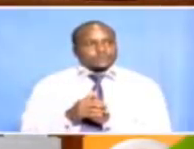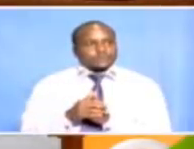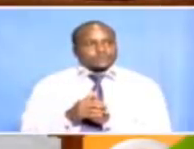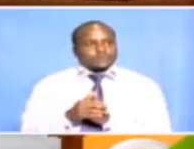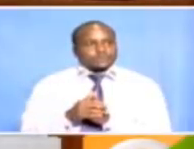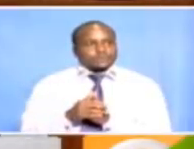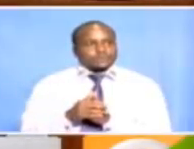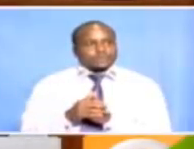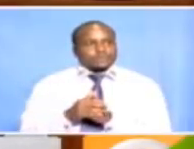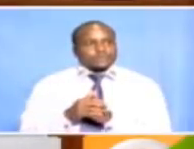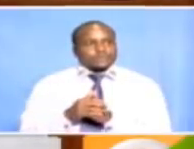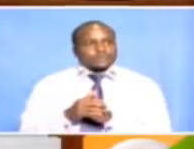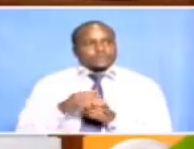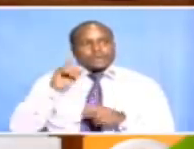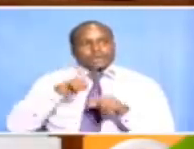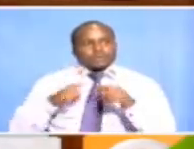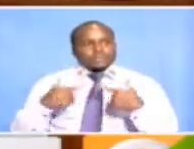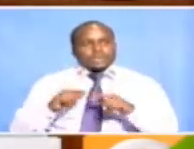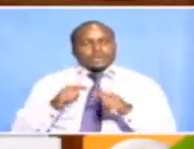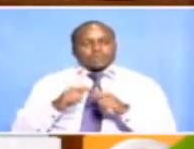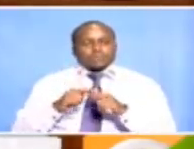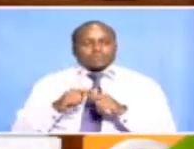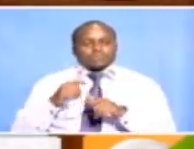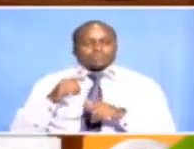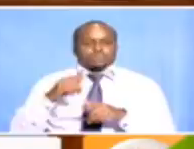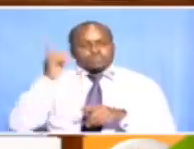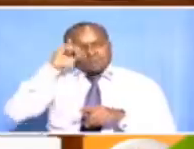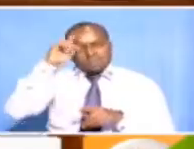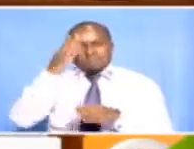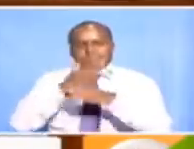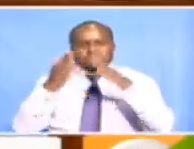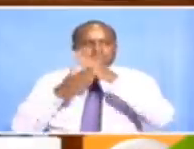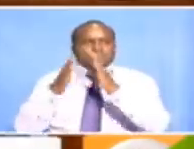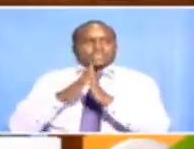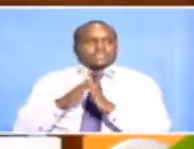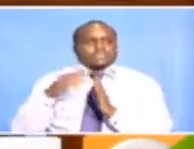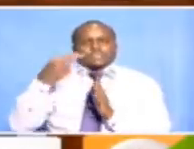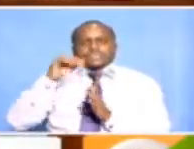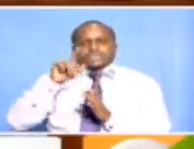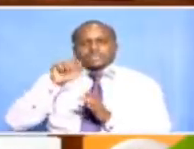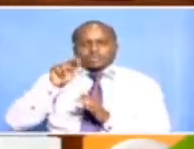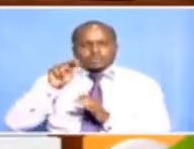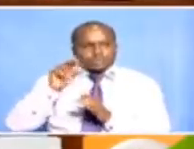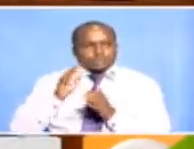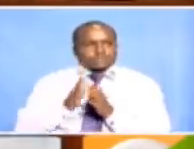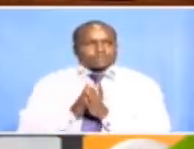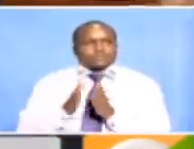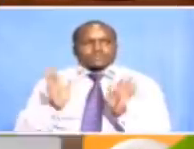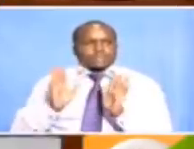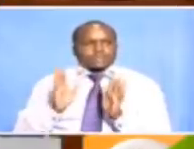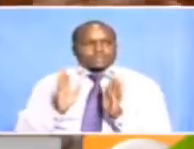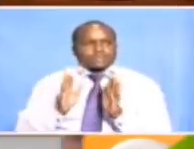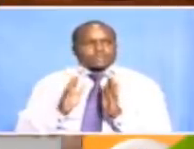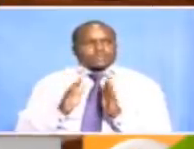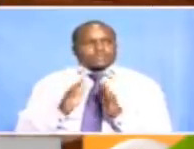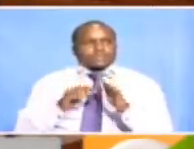to corner structures in Jaya Hilton, illegal ones, Kepinski, no. Exit and entry points in Nairobi,